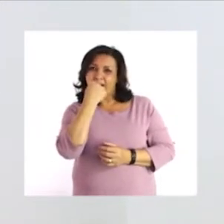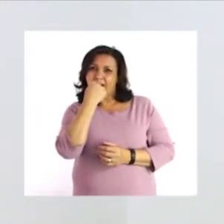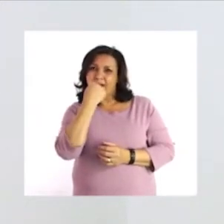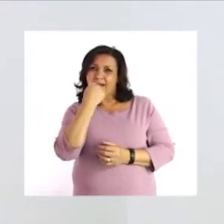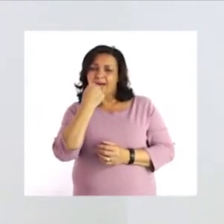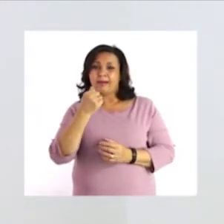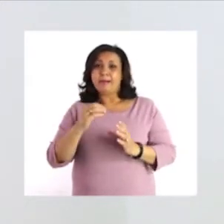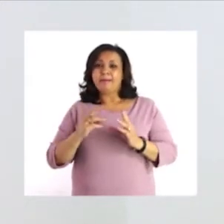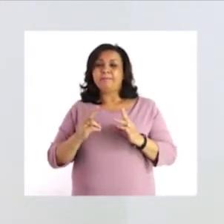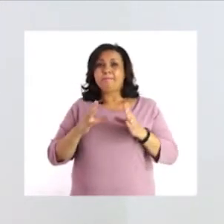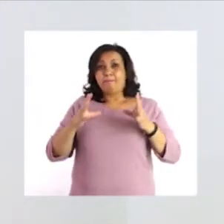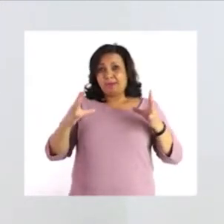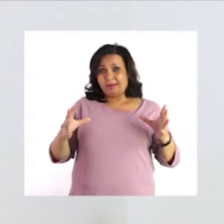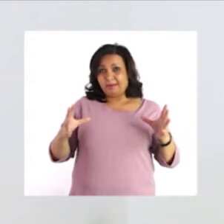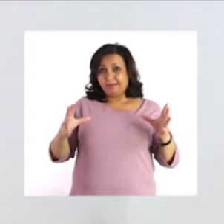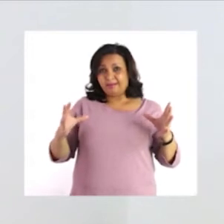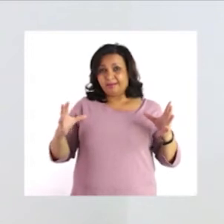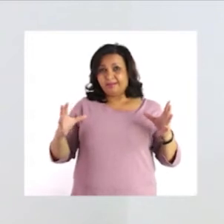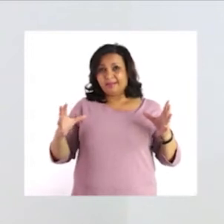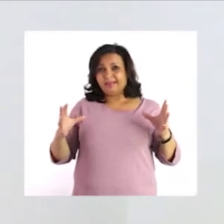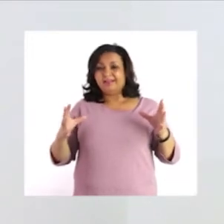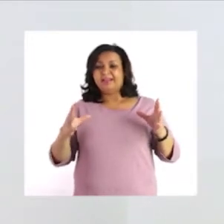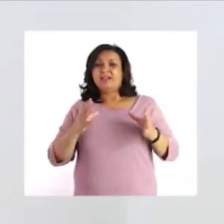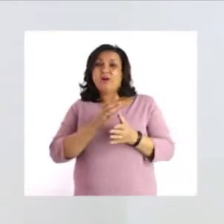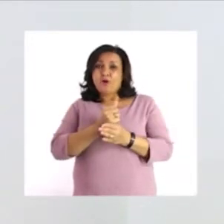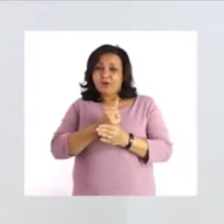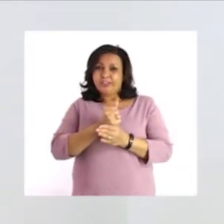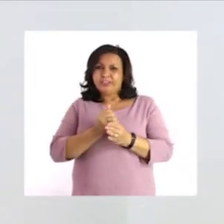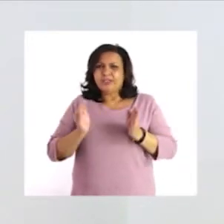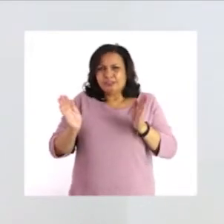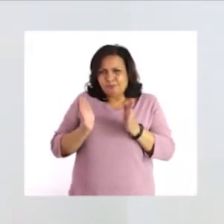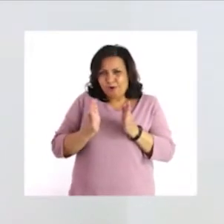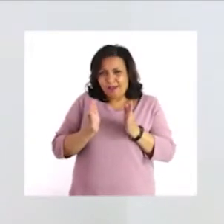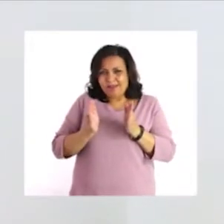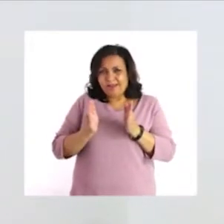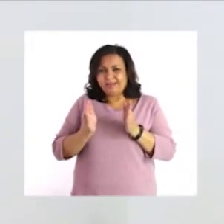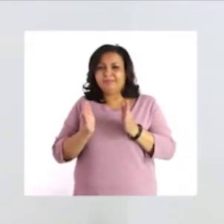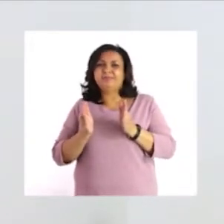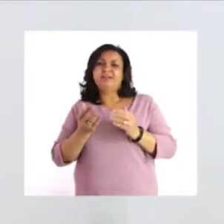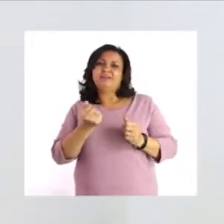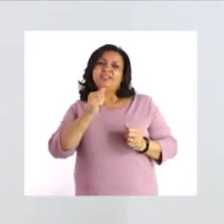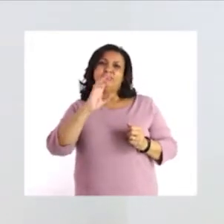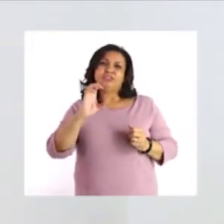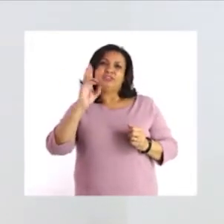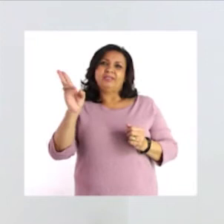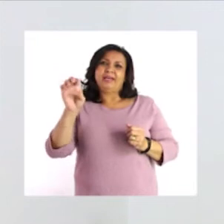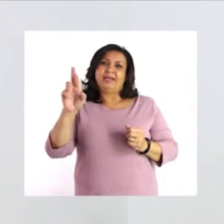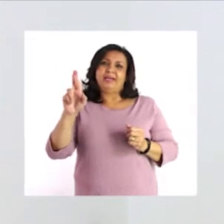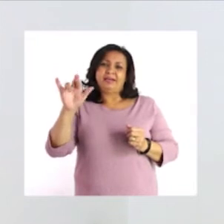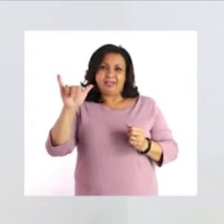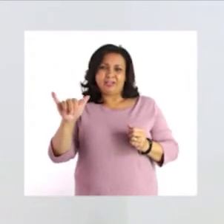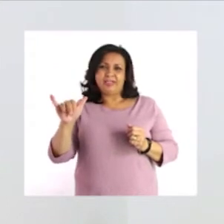is bigger. I have a tangerine, and it's a little bit smaller than the apple. I have a cherry.